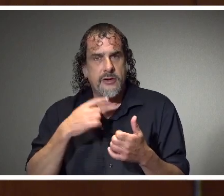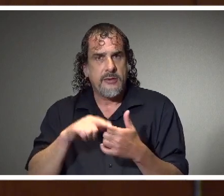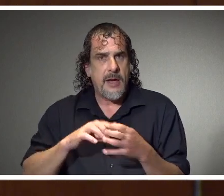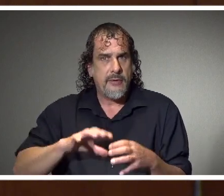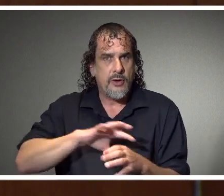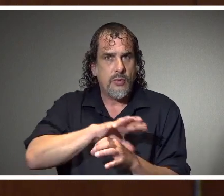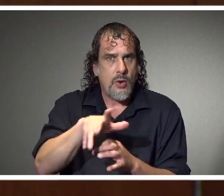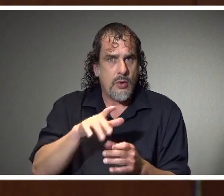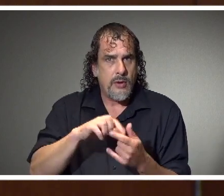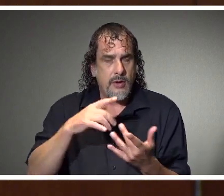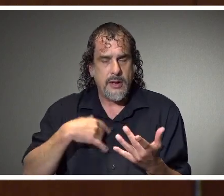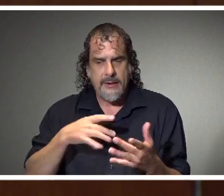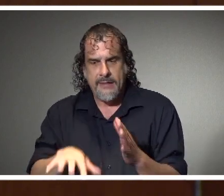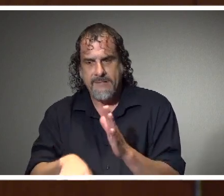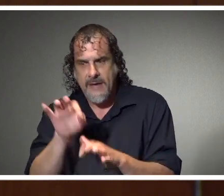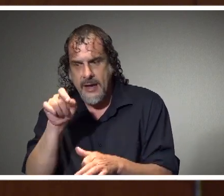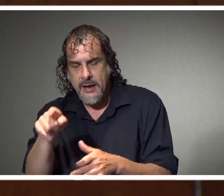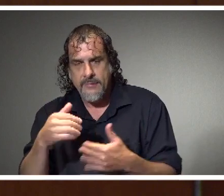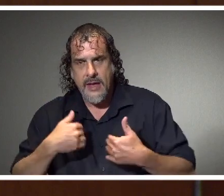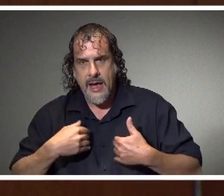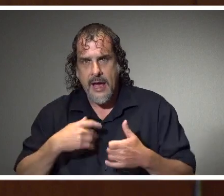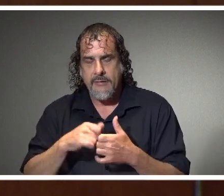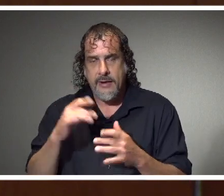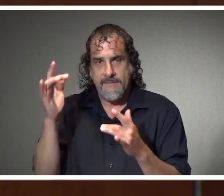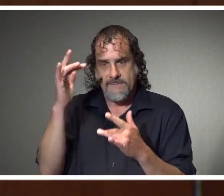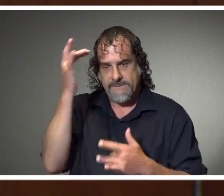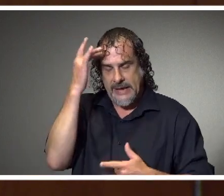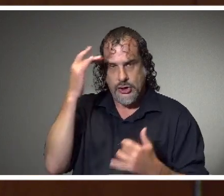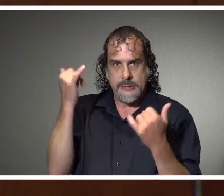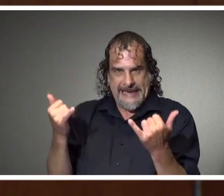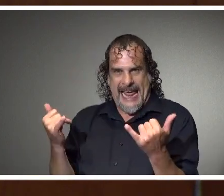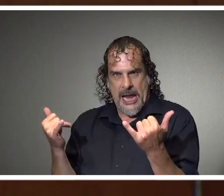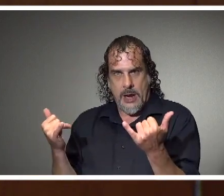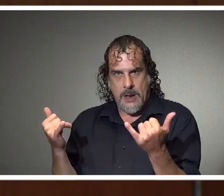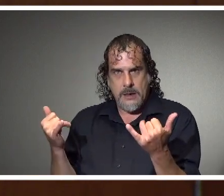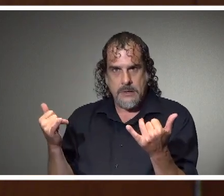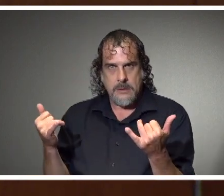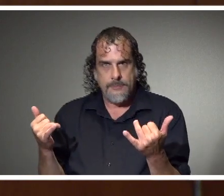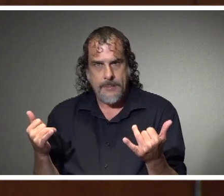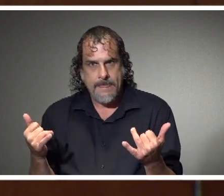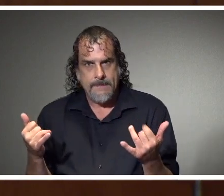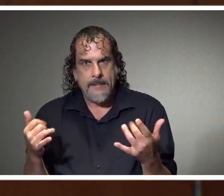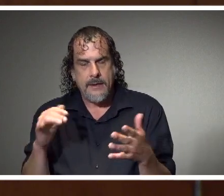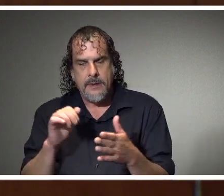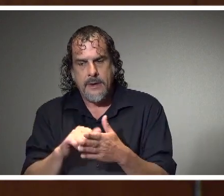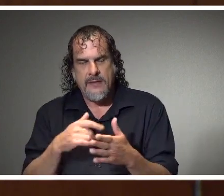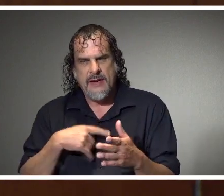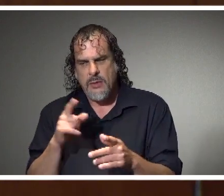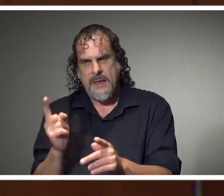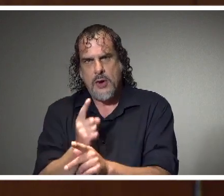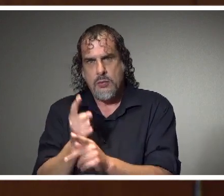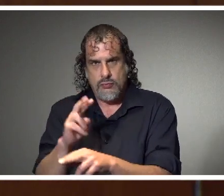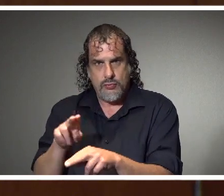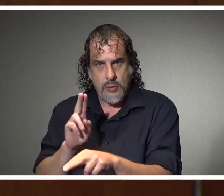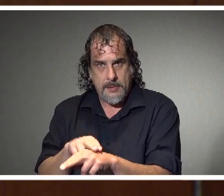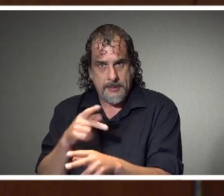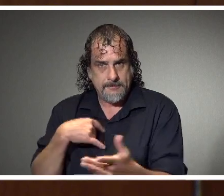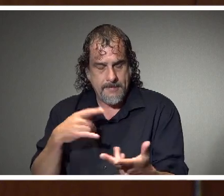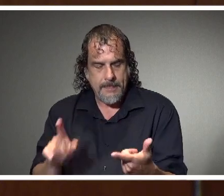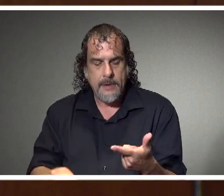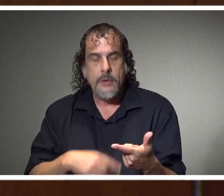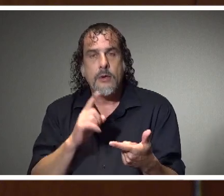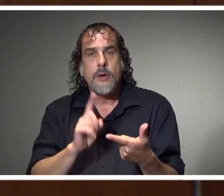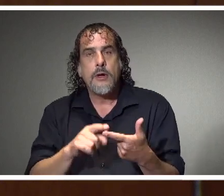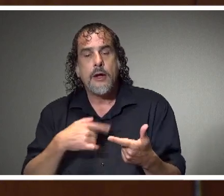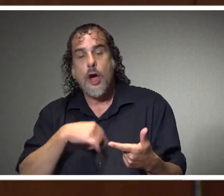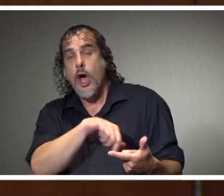finding people and trying to see if they have infection right now. And that's the one that we've been using primarily. But there's another test that's a